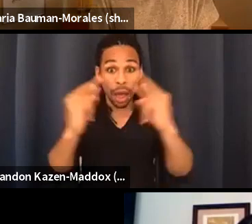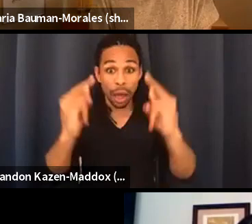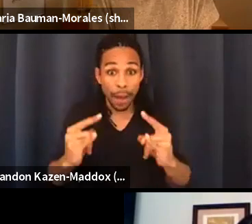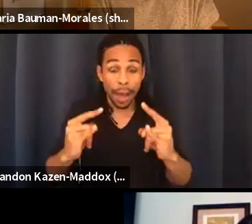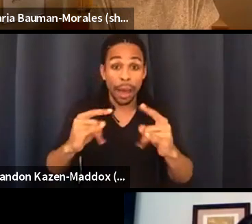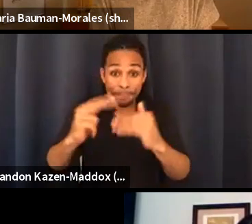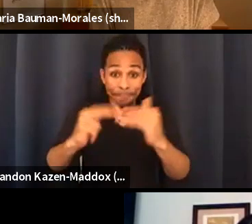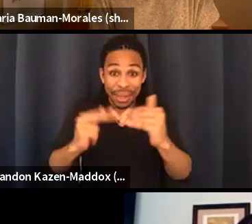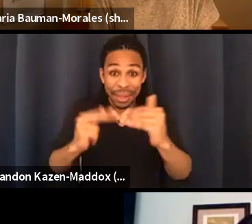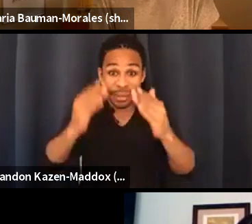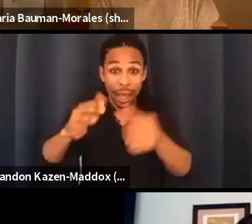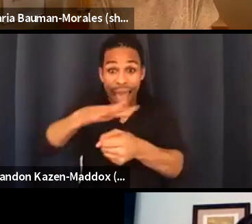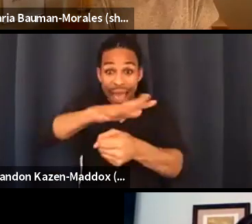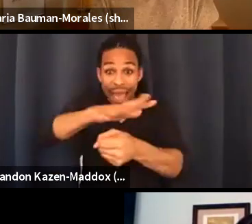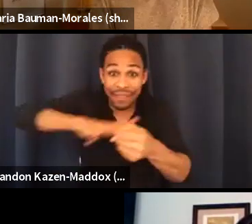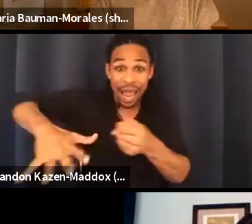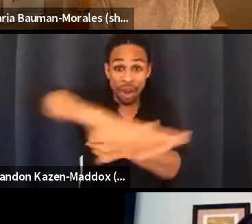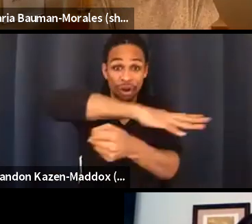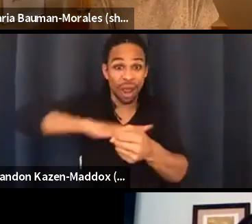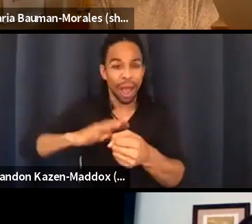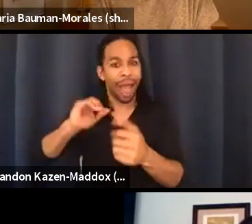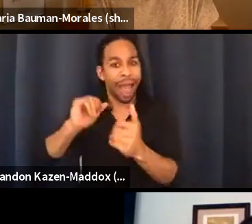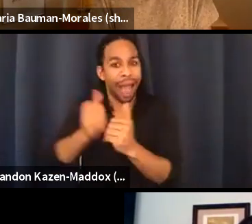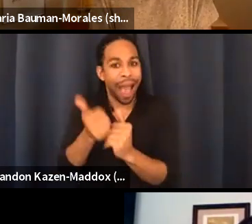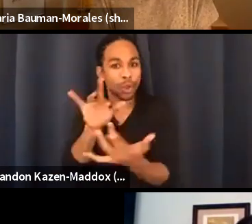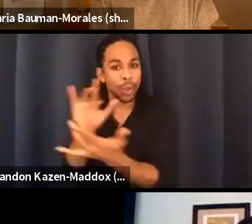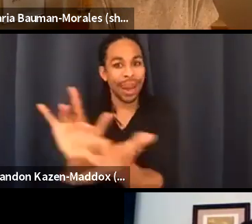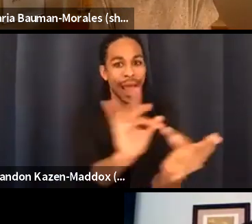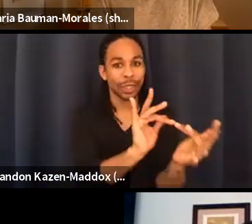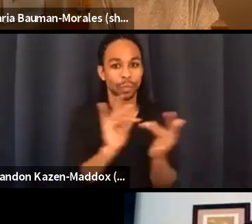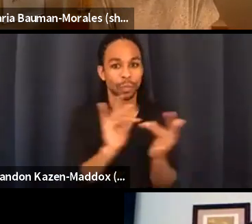understand how is her piece connected with that. And it really